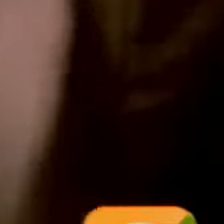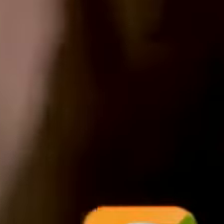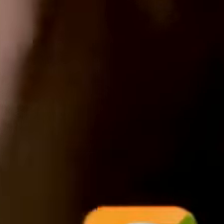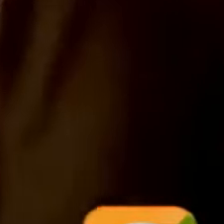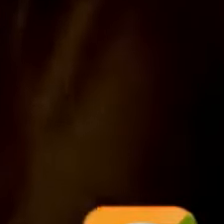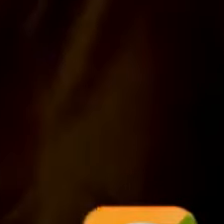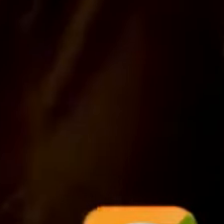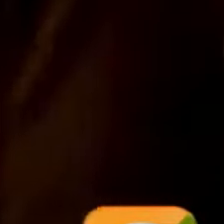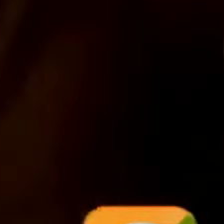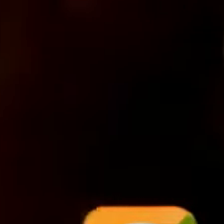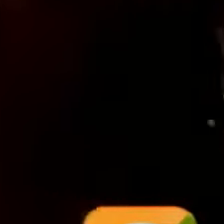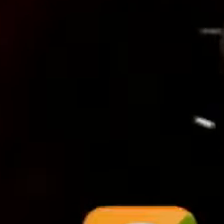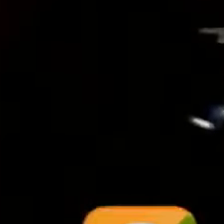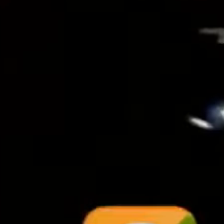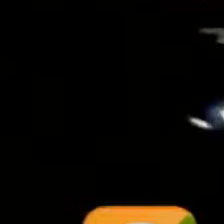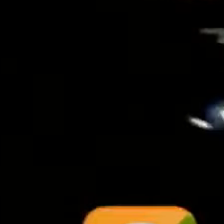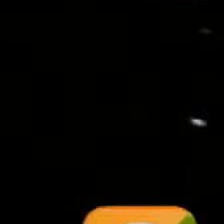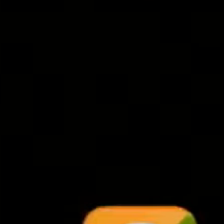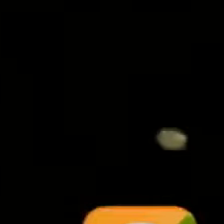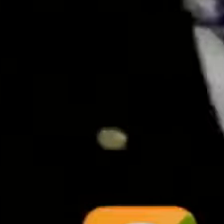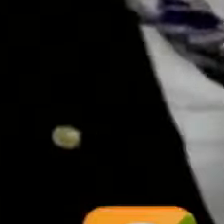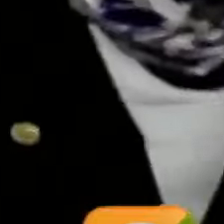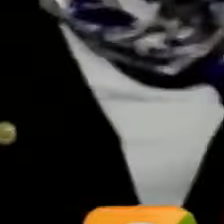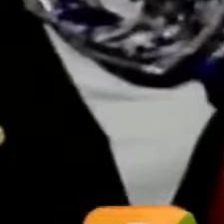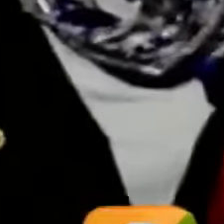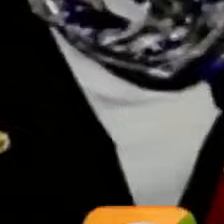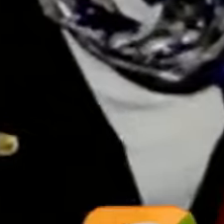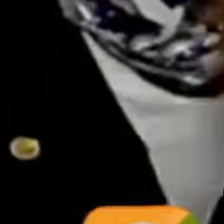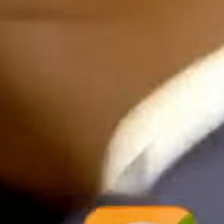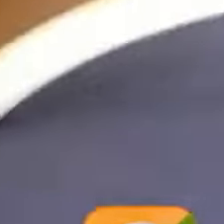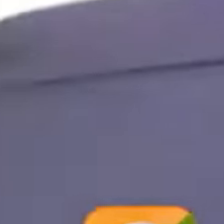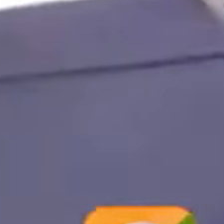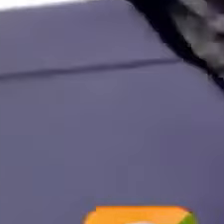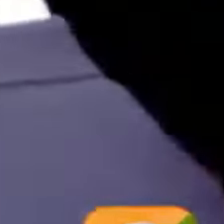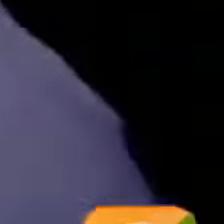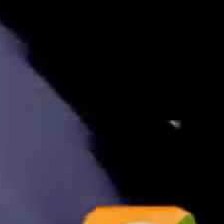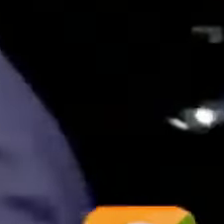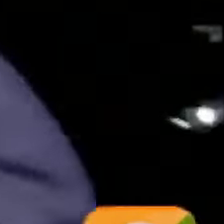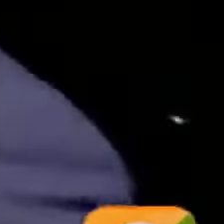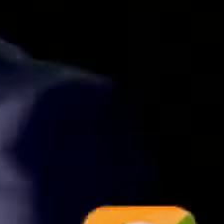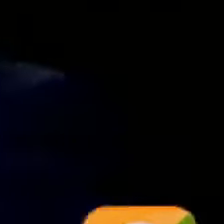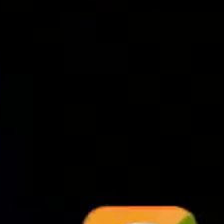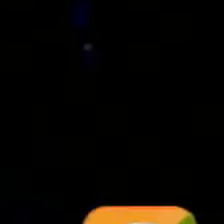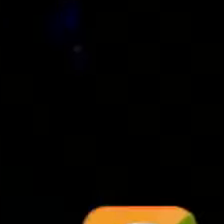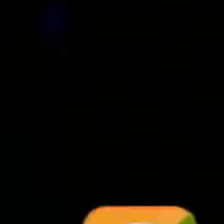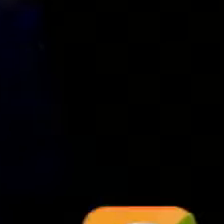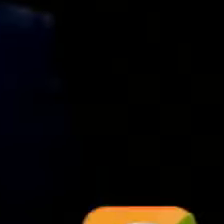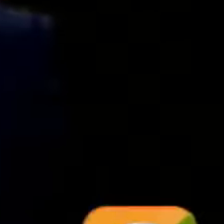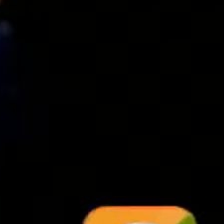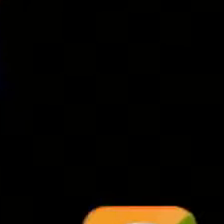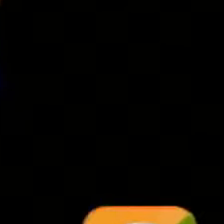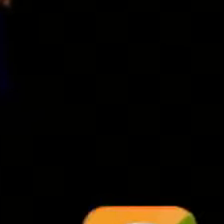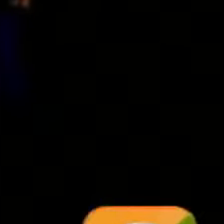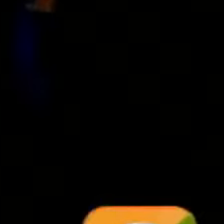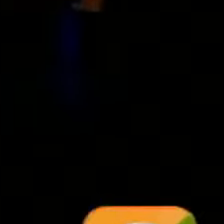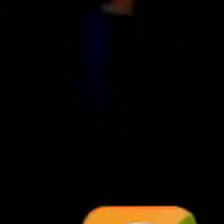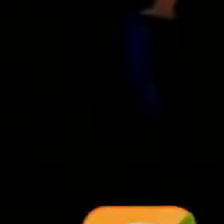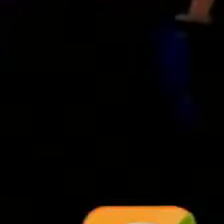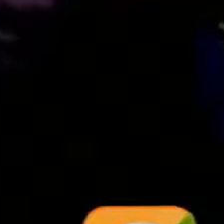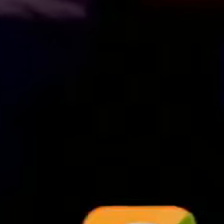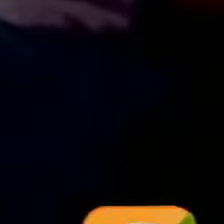places. But of course, we have members of Parliament just to get to hear what they have to say. Tell us from